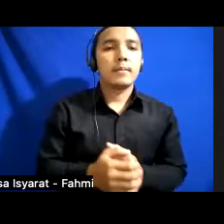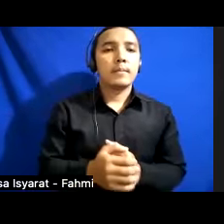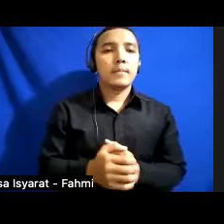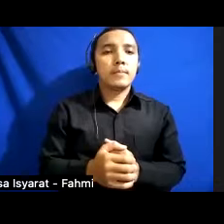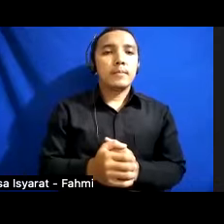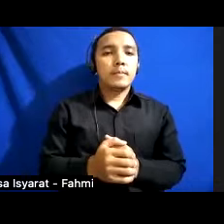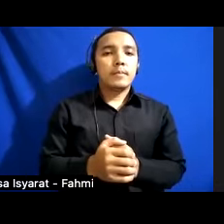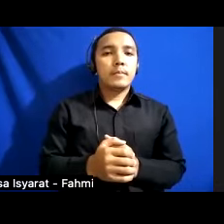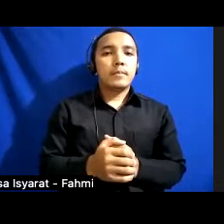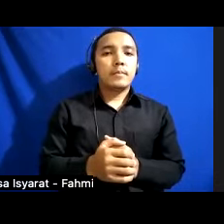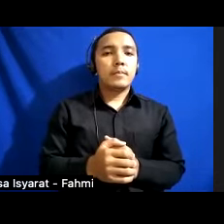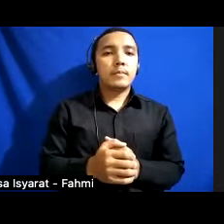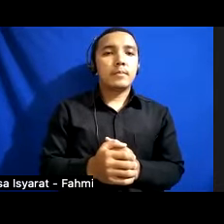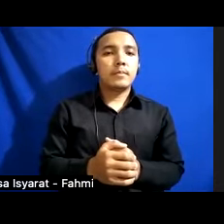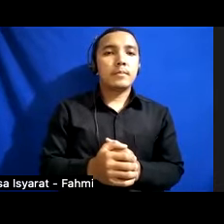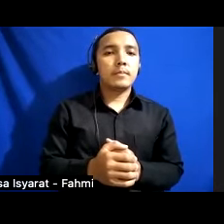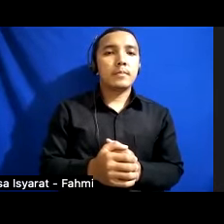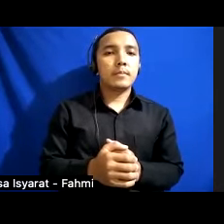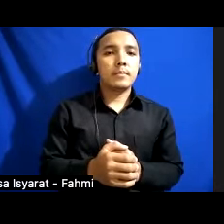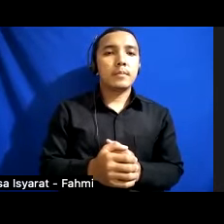ahead.